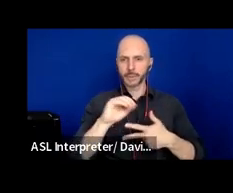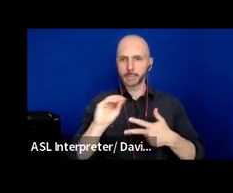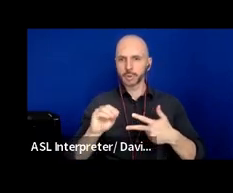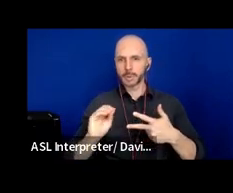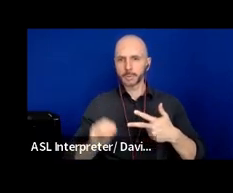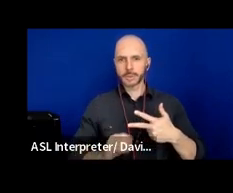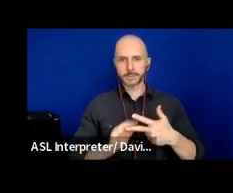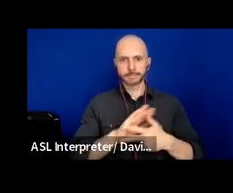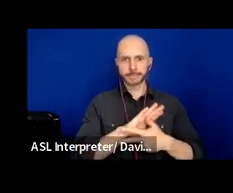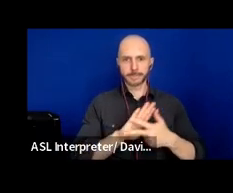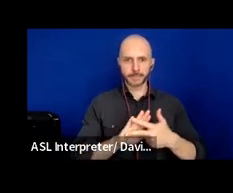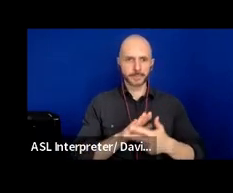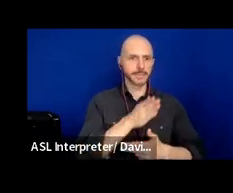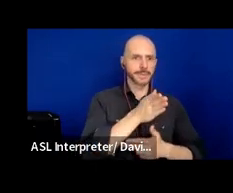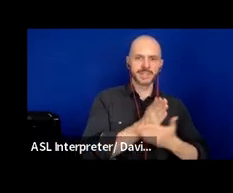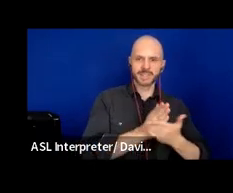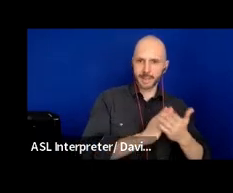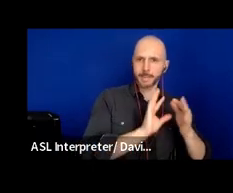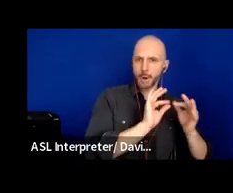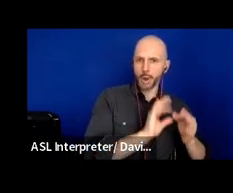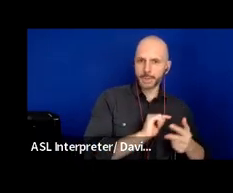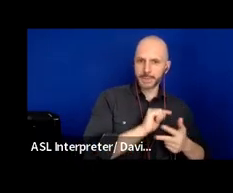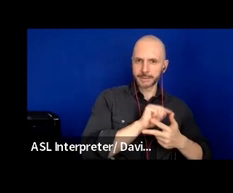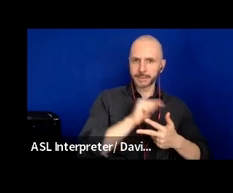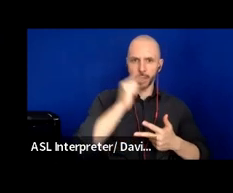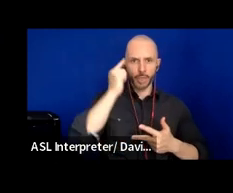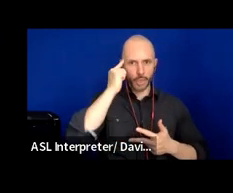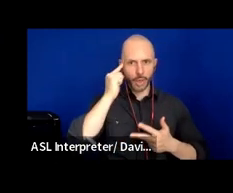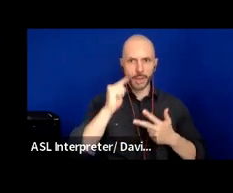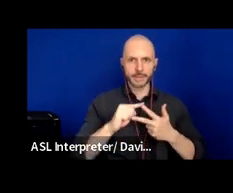saying that all of these, but certainly some of these, right?